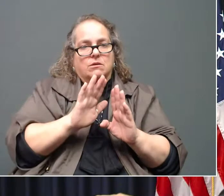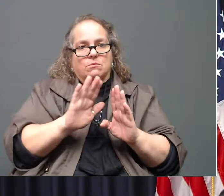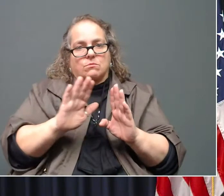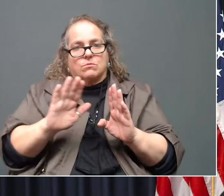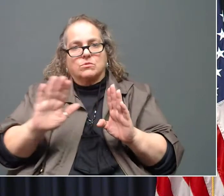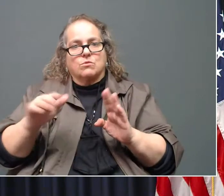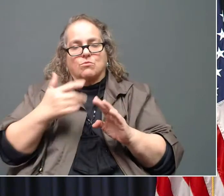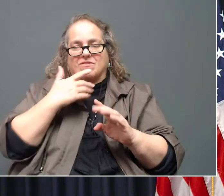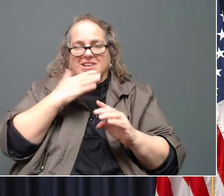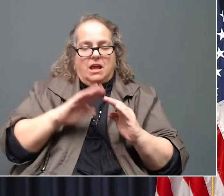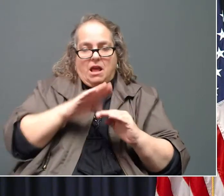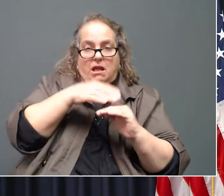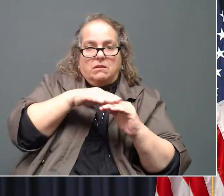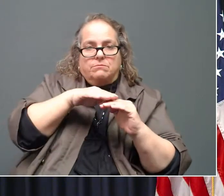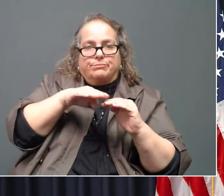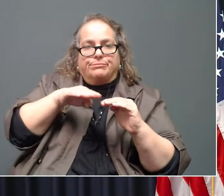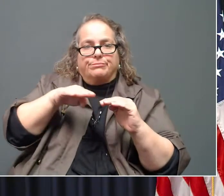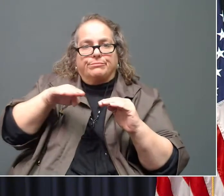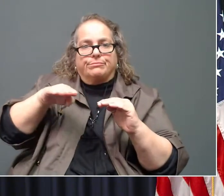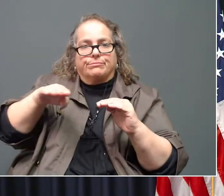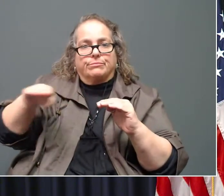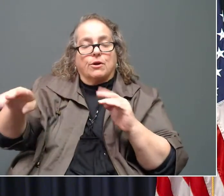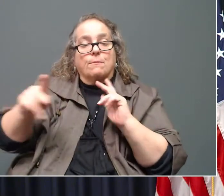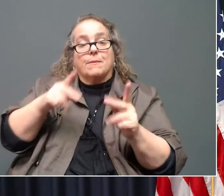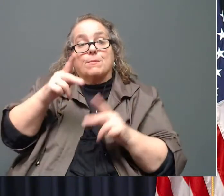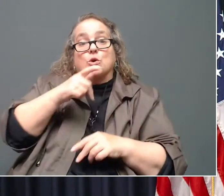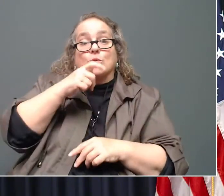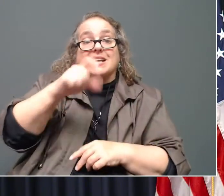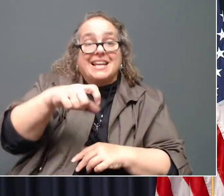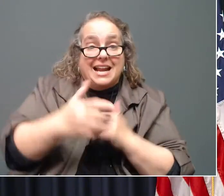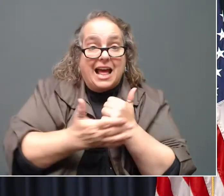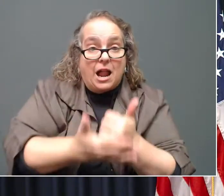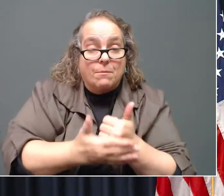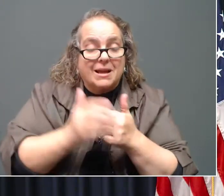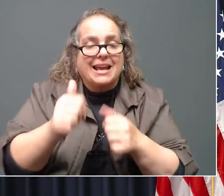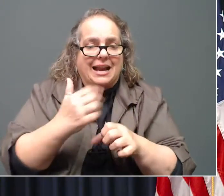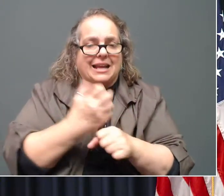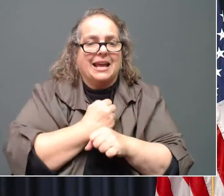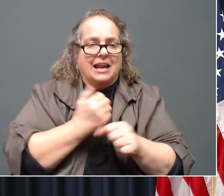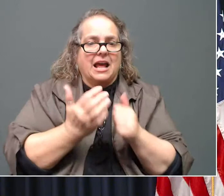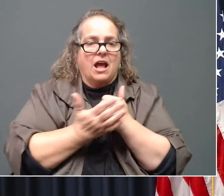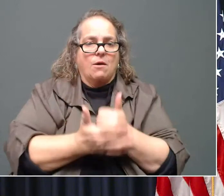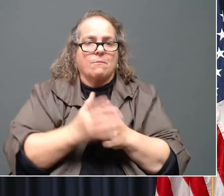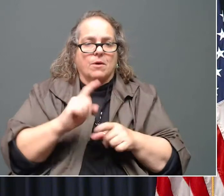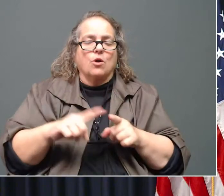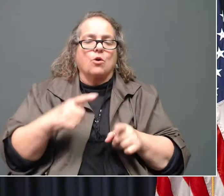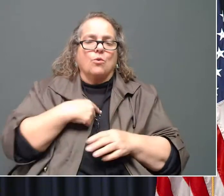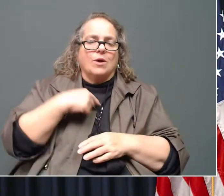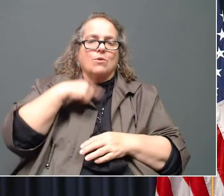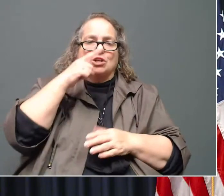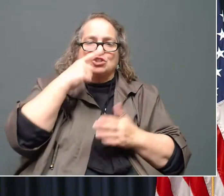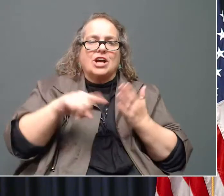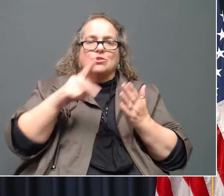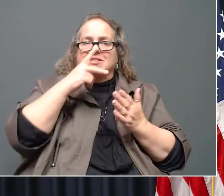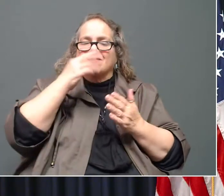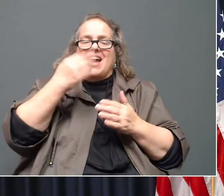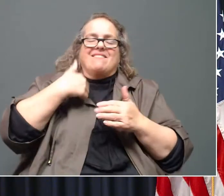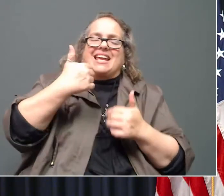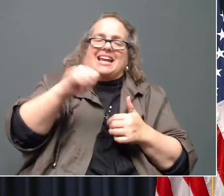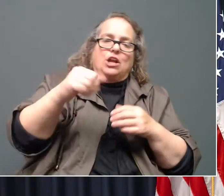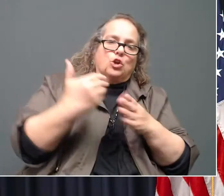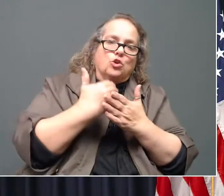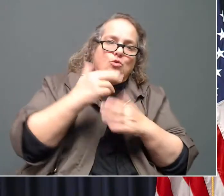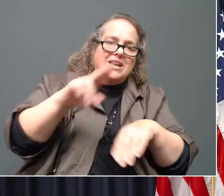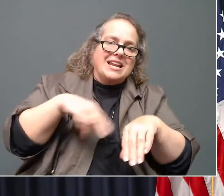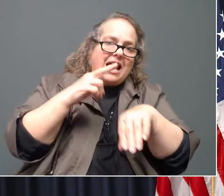need help can get help, which means we reduce deaths. But we'll check in if there's any new national modeling. We don't